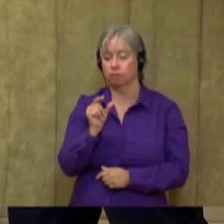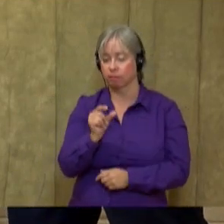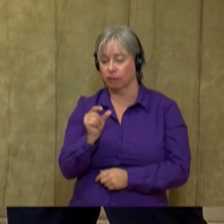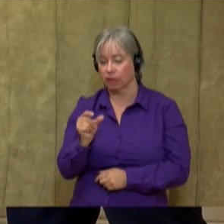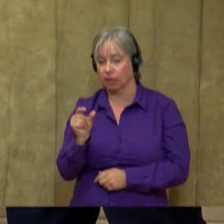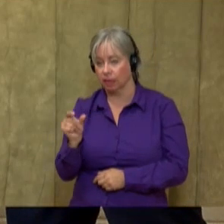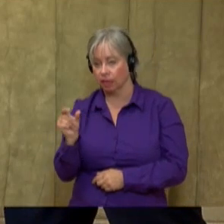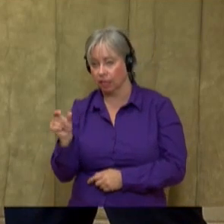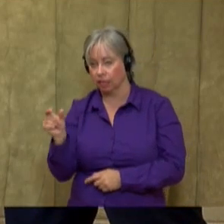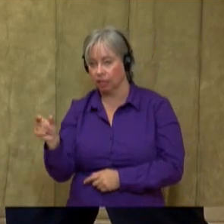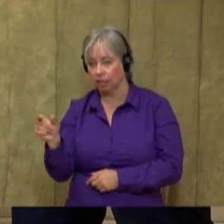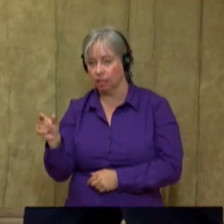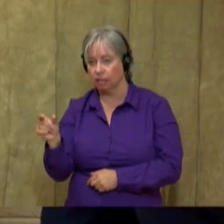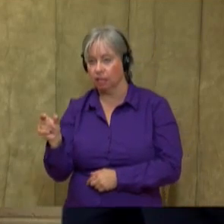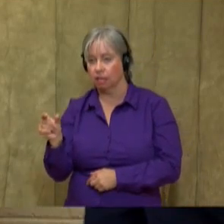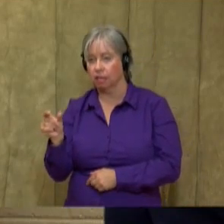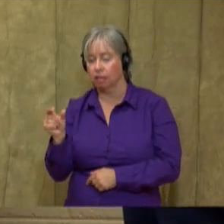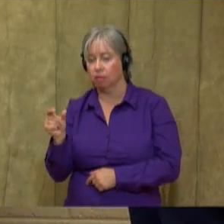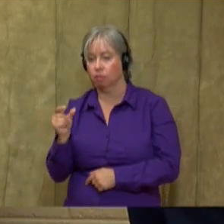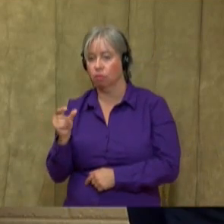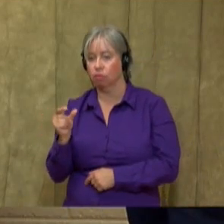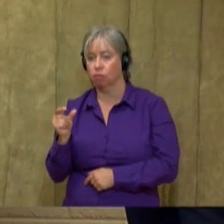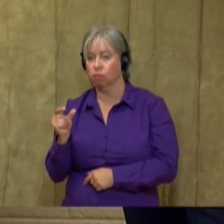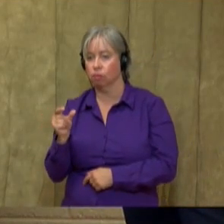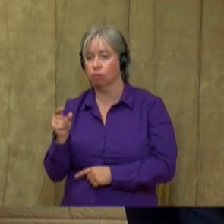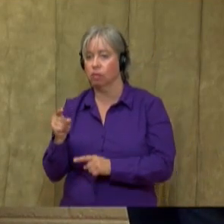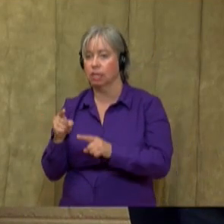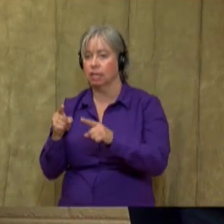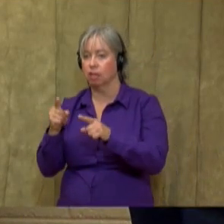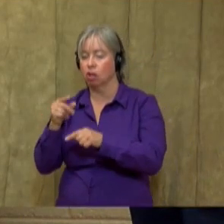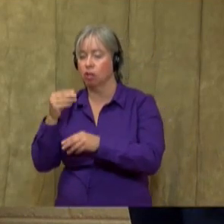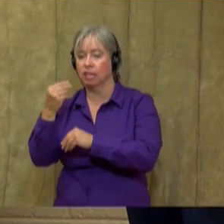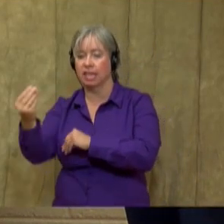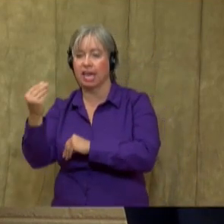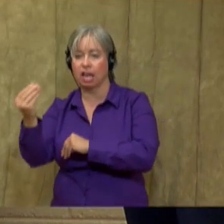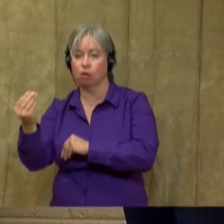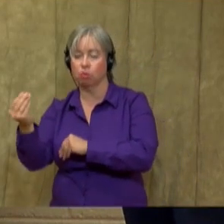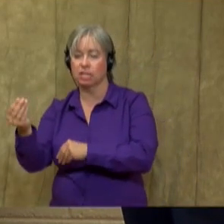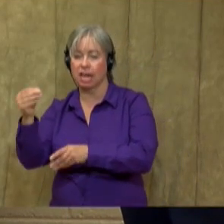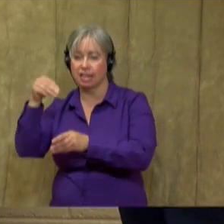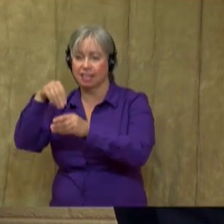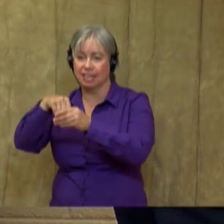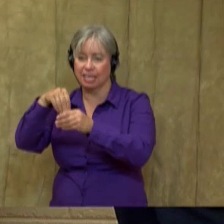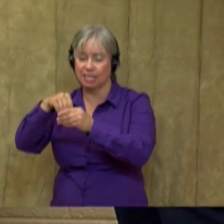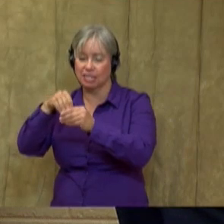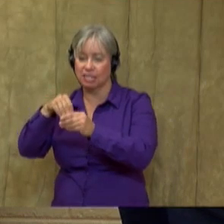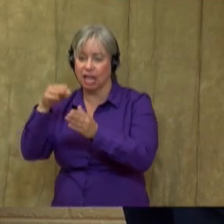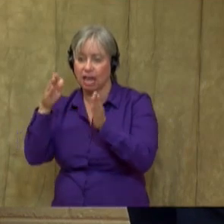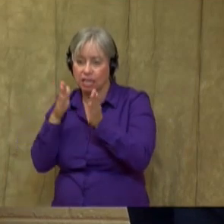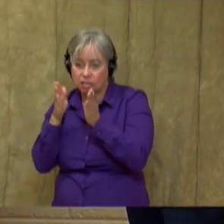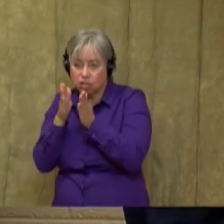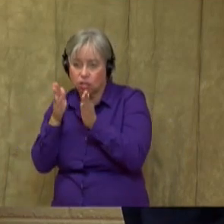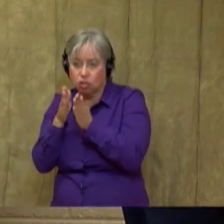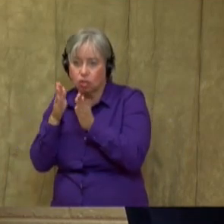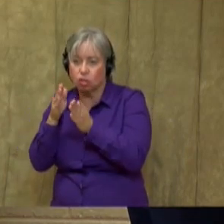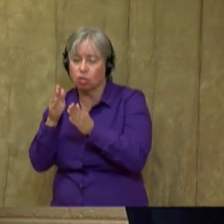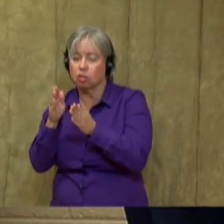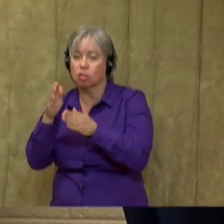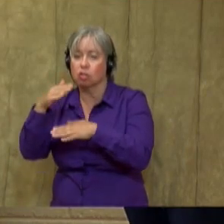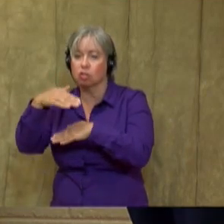paint on them, what's revealed is this smaller cube on the very inside when I remove